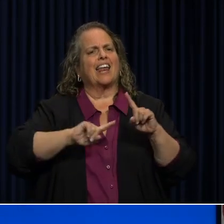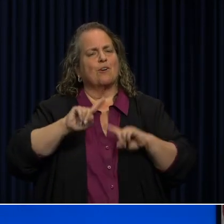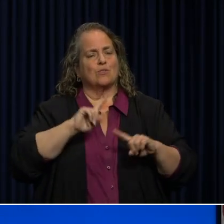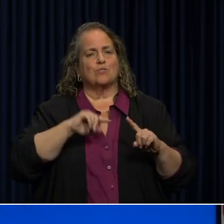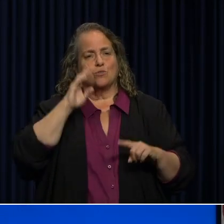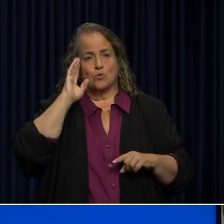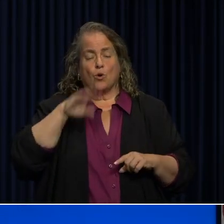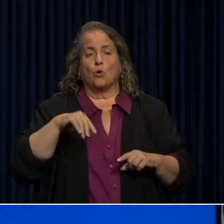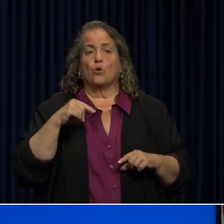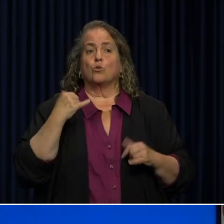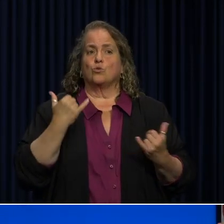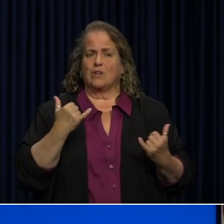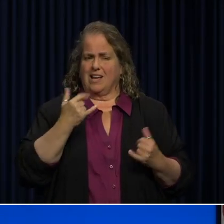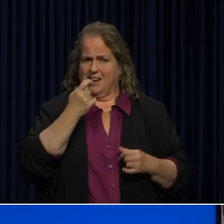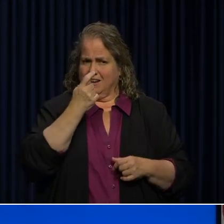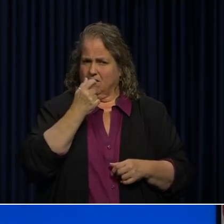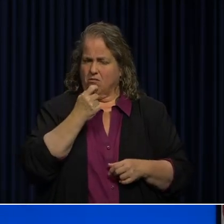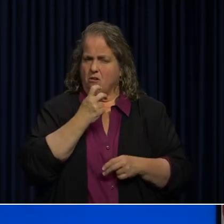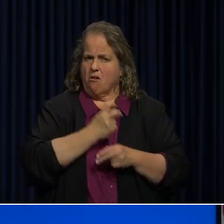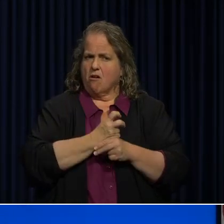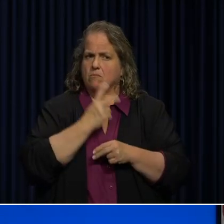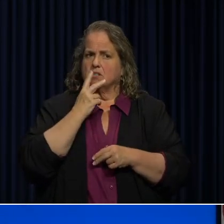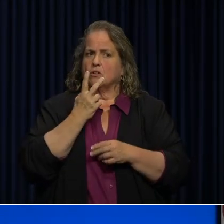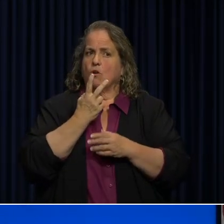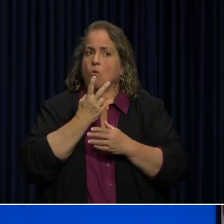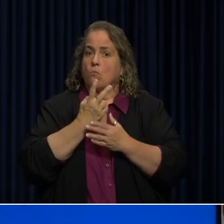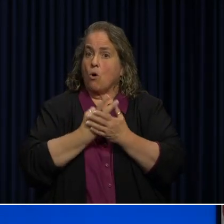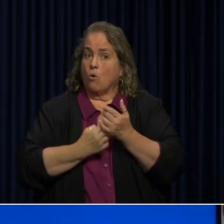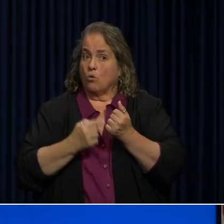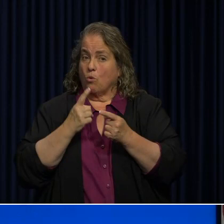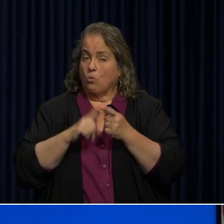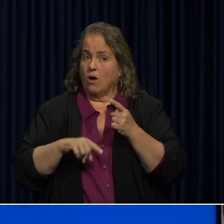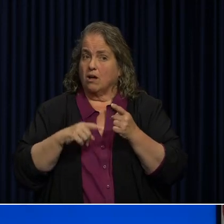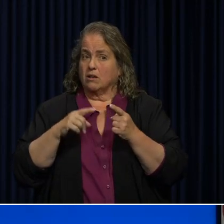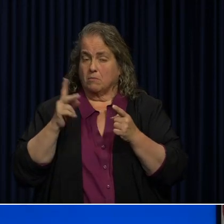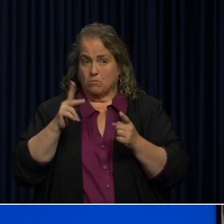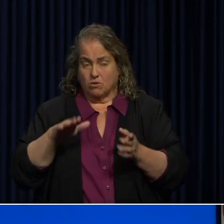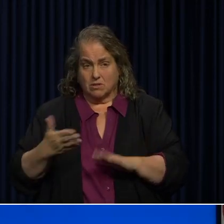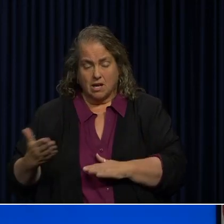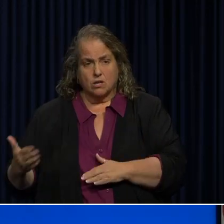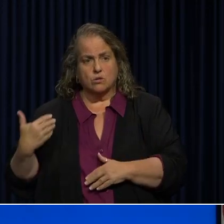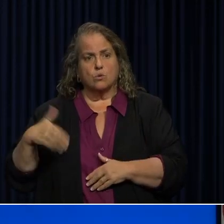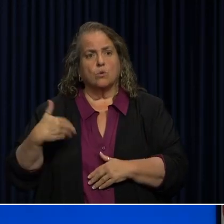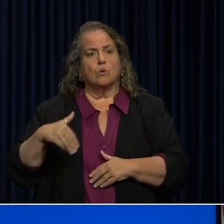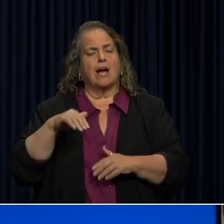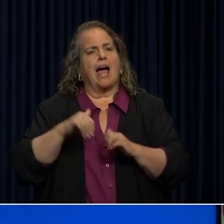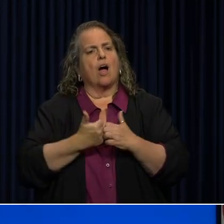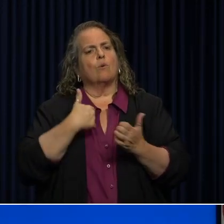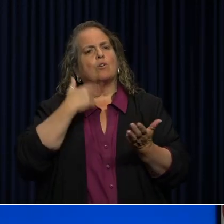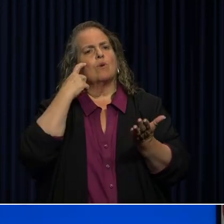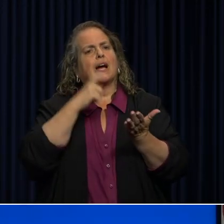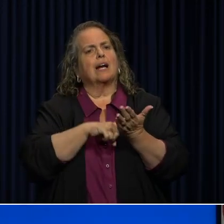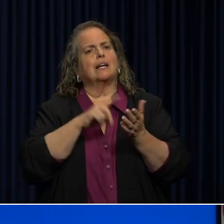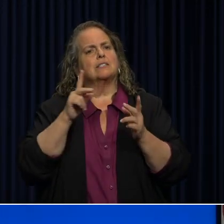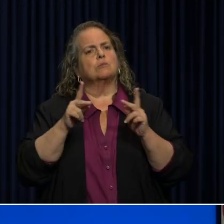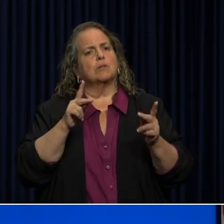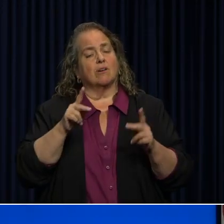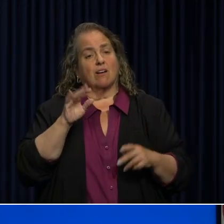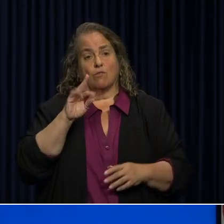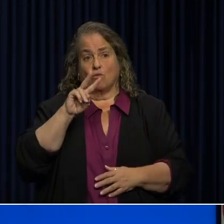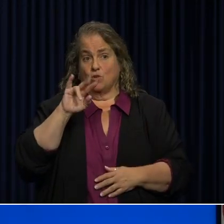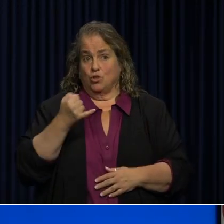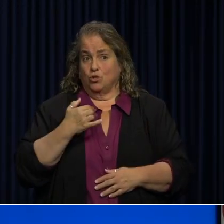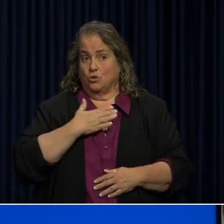is a little bit hard because of both what we've lost and how we recognize people. So if